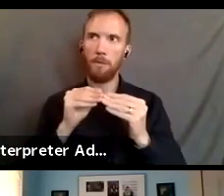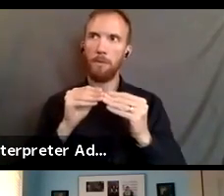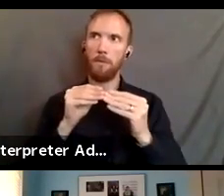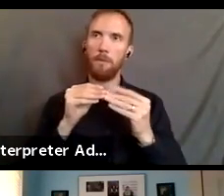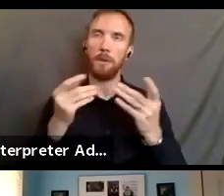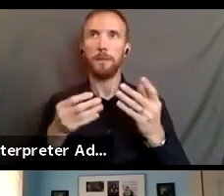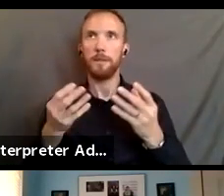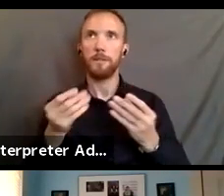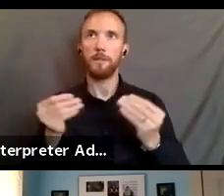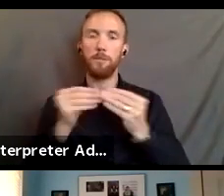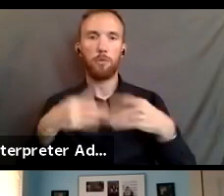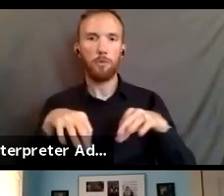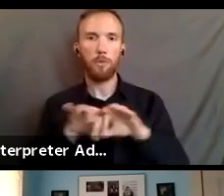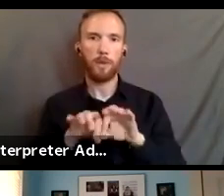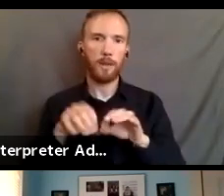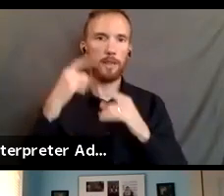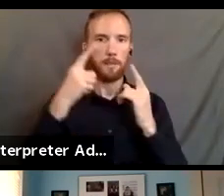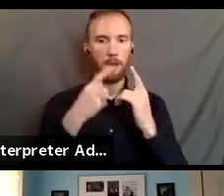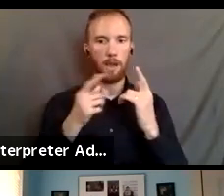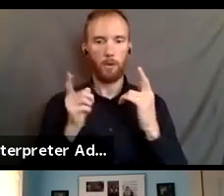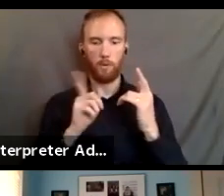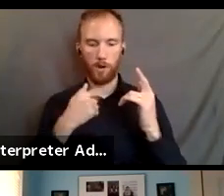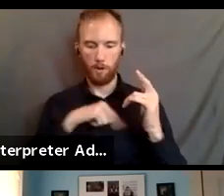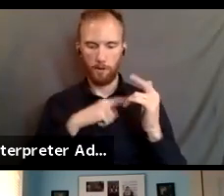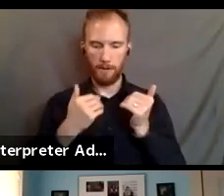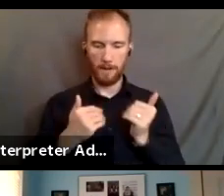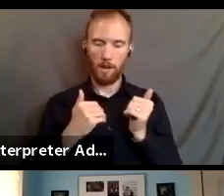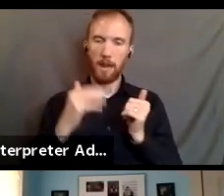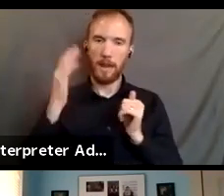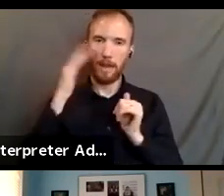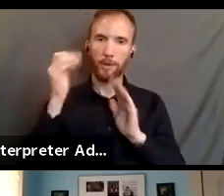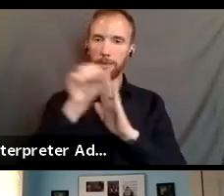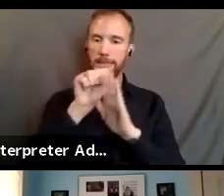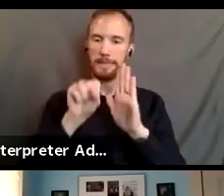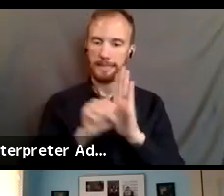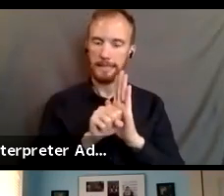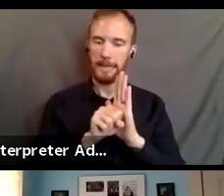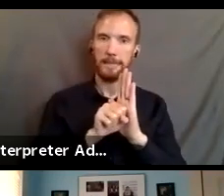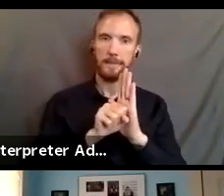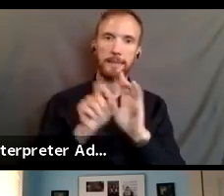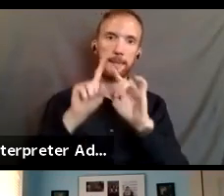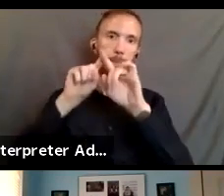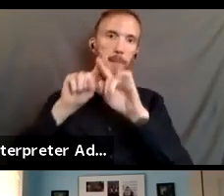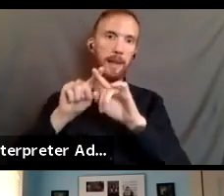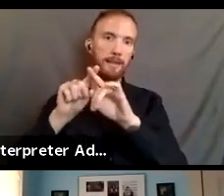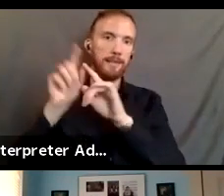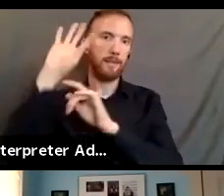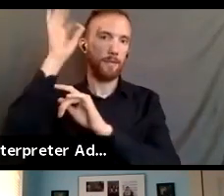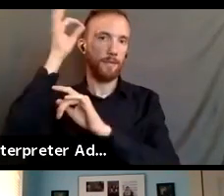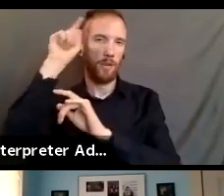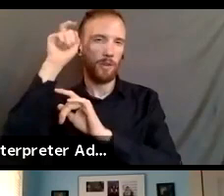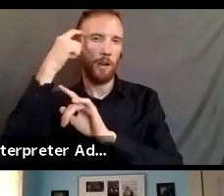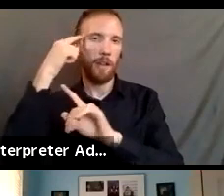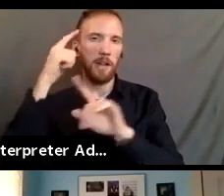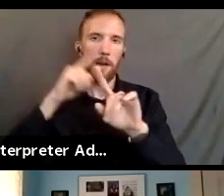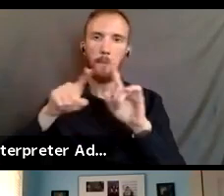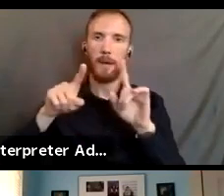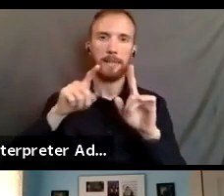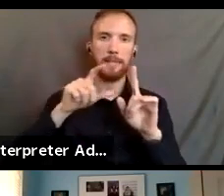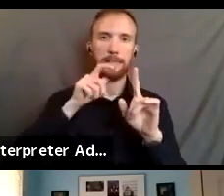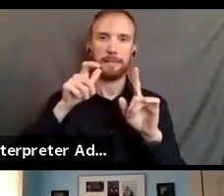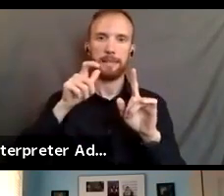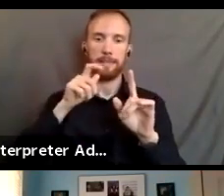not where we need to be and i know that clearly the state is is dependent on the federal government but that's not a reason to stop the pressure at that